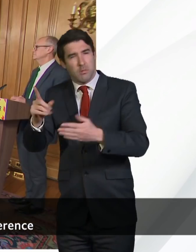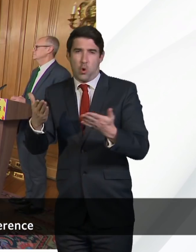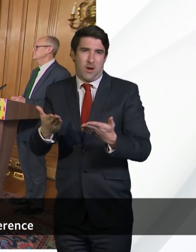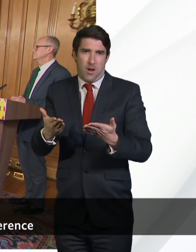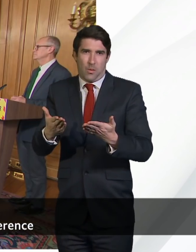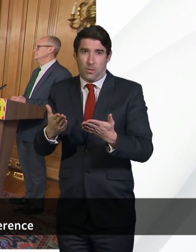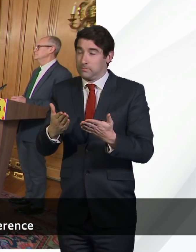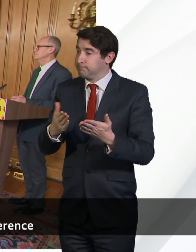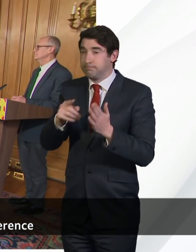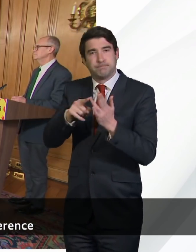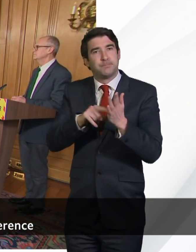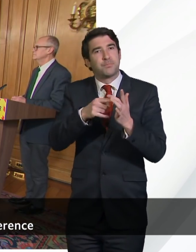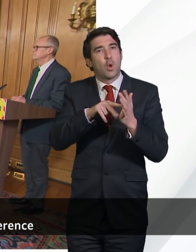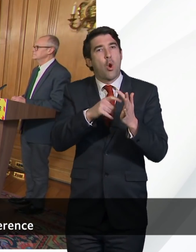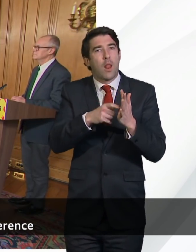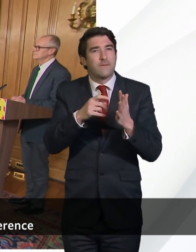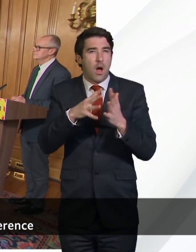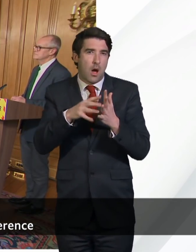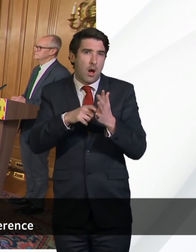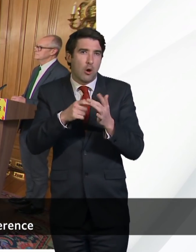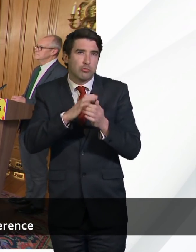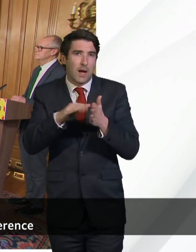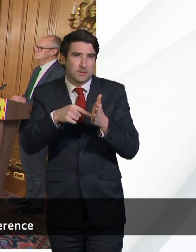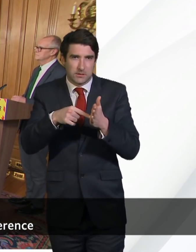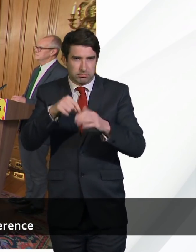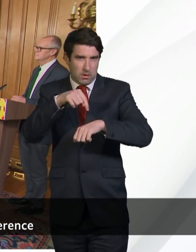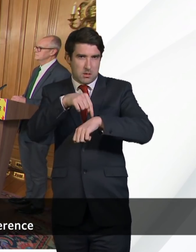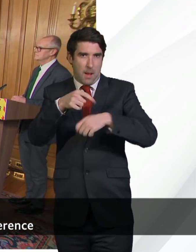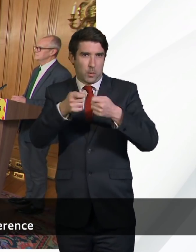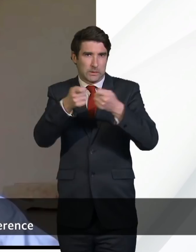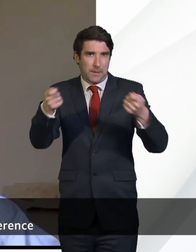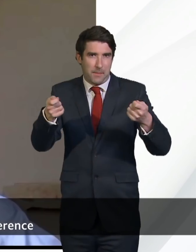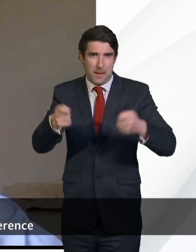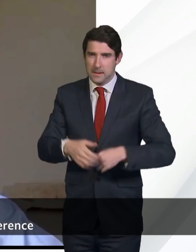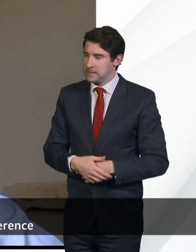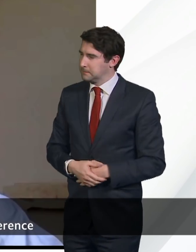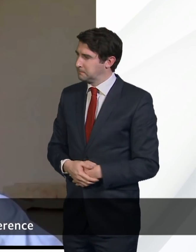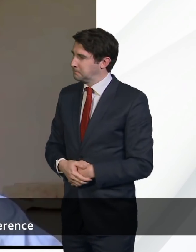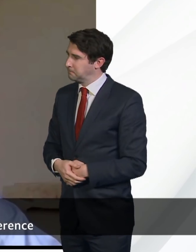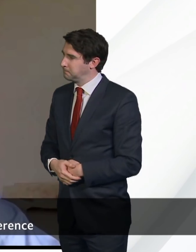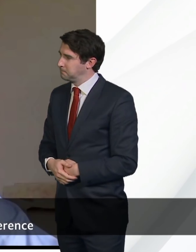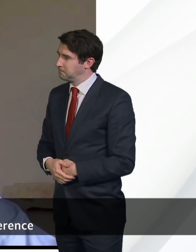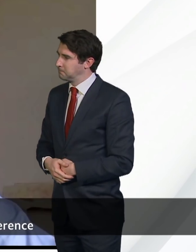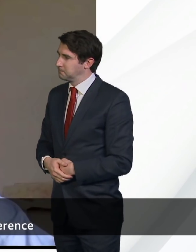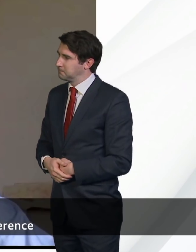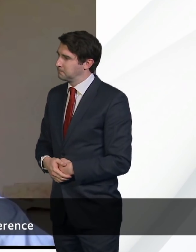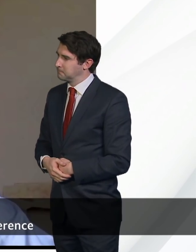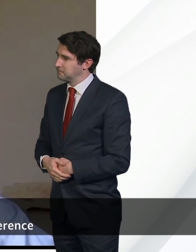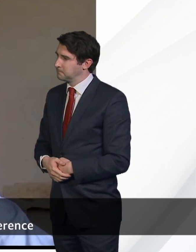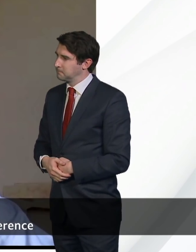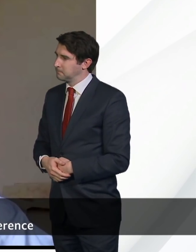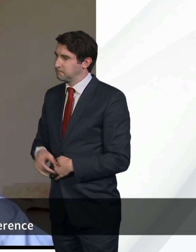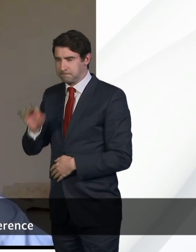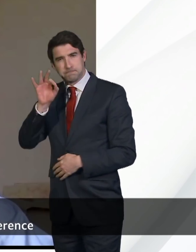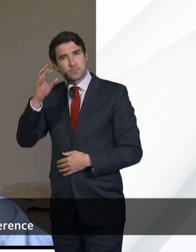Times. Thank you. A question first to Professor Whitty, if I may. We know that the daily death